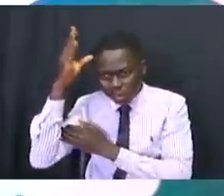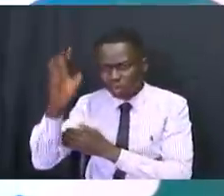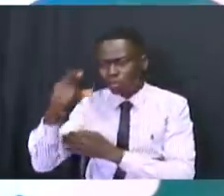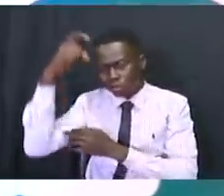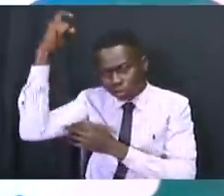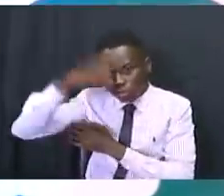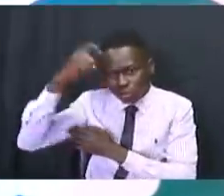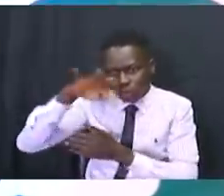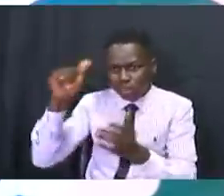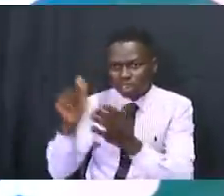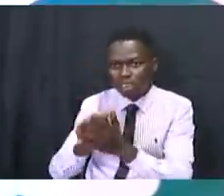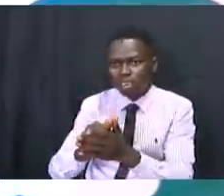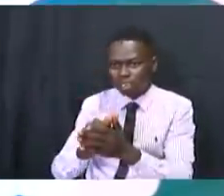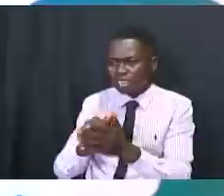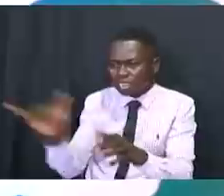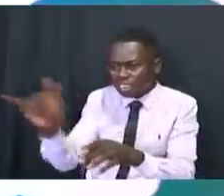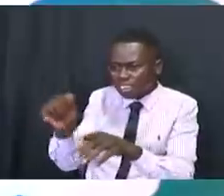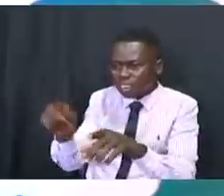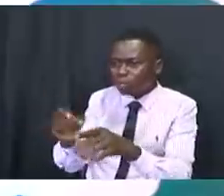wisdom like that of the gods.